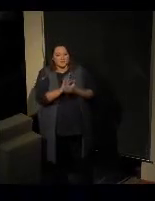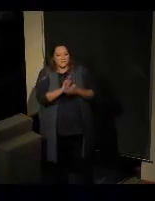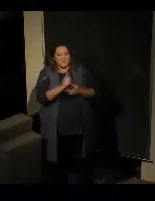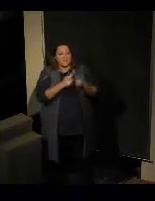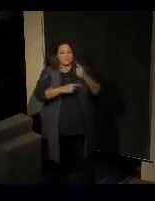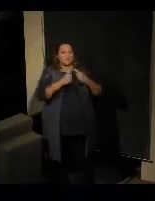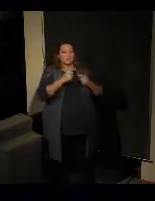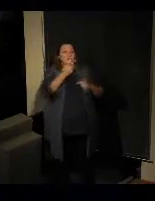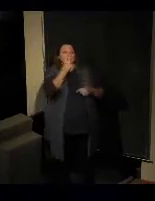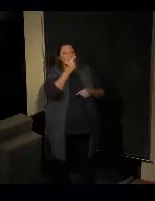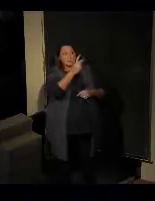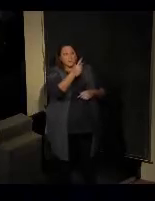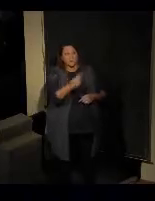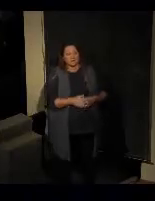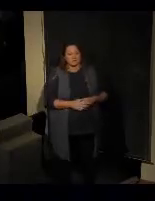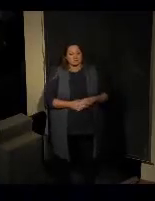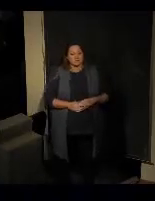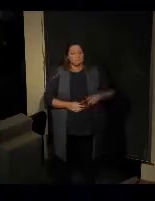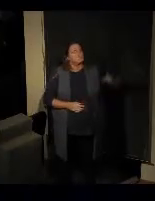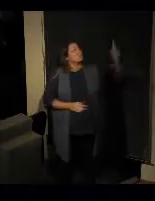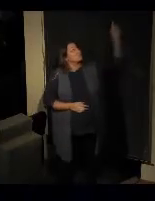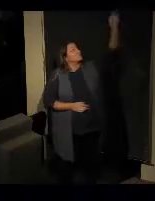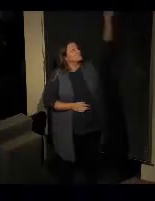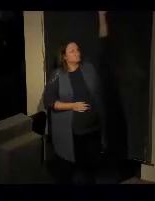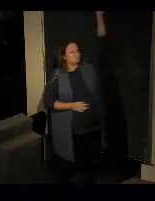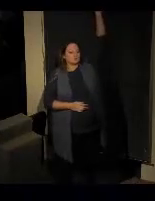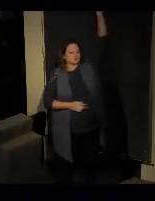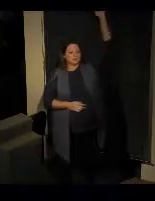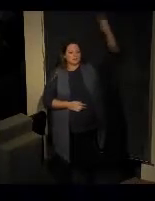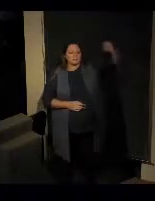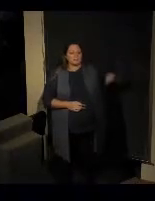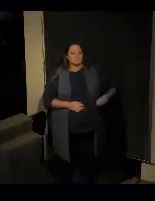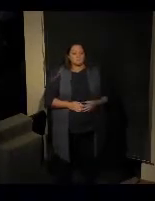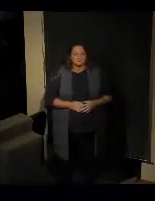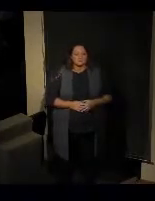then after that, brother, you come, you share with us what God's put on your heart.